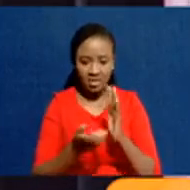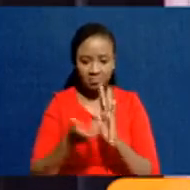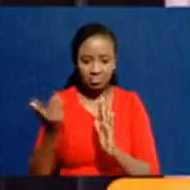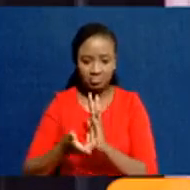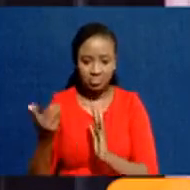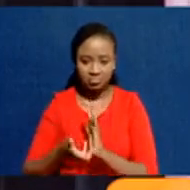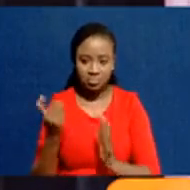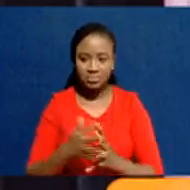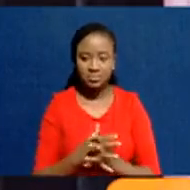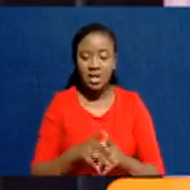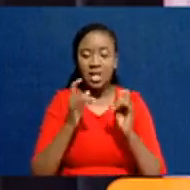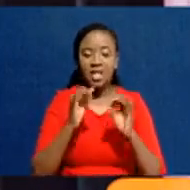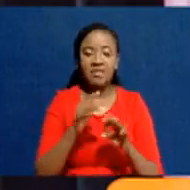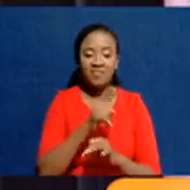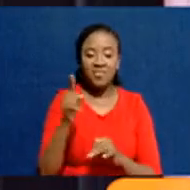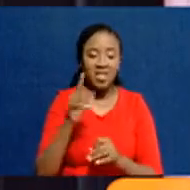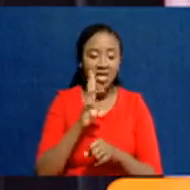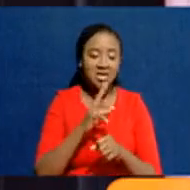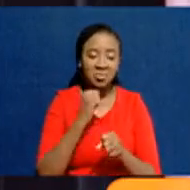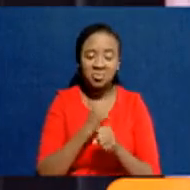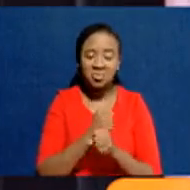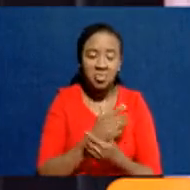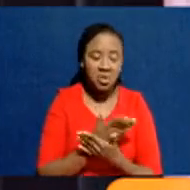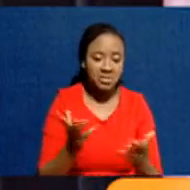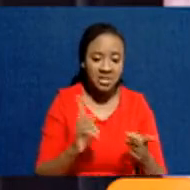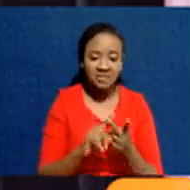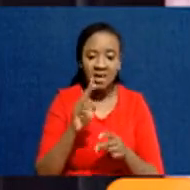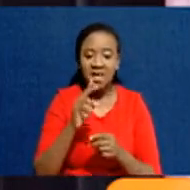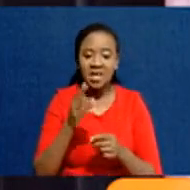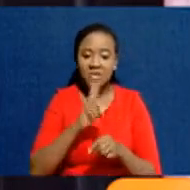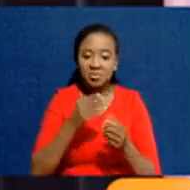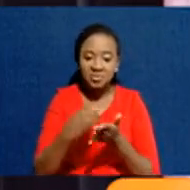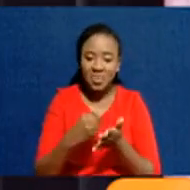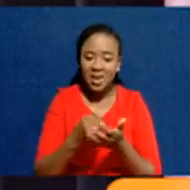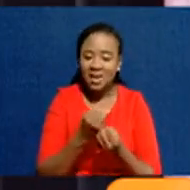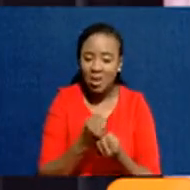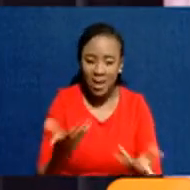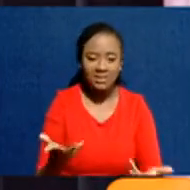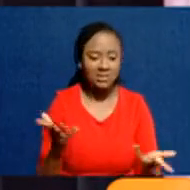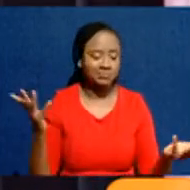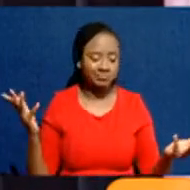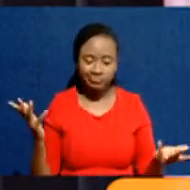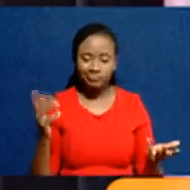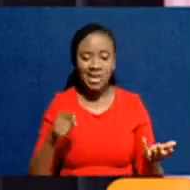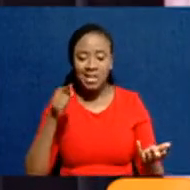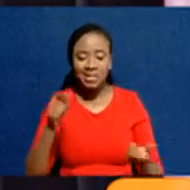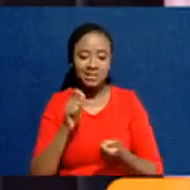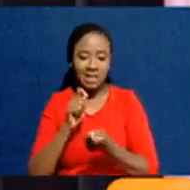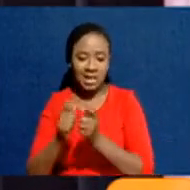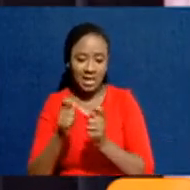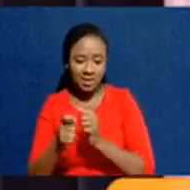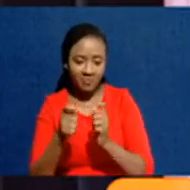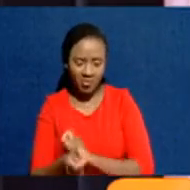much? Even if they do what has never been done, the reforms in the